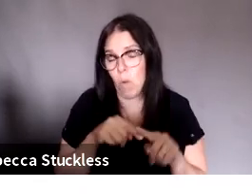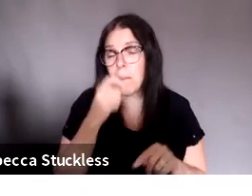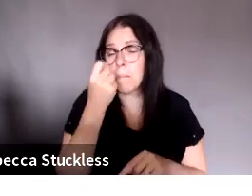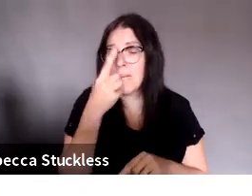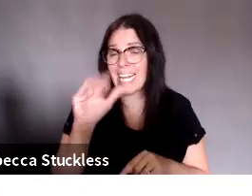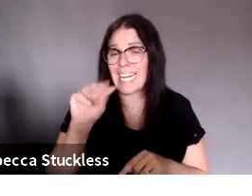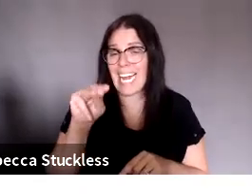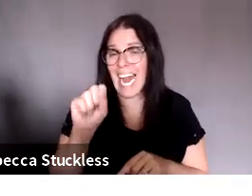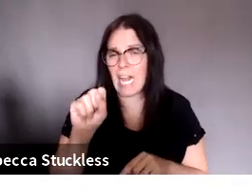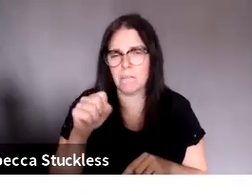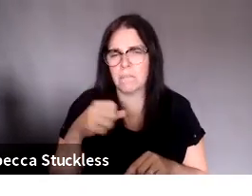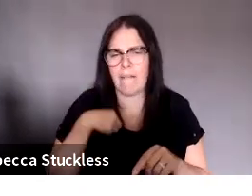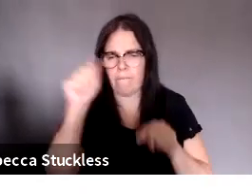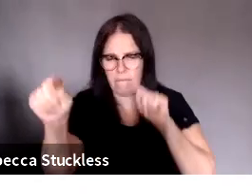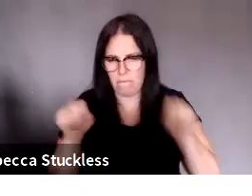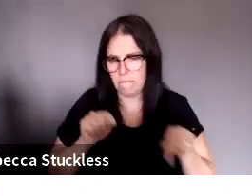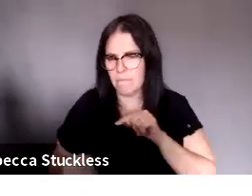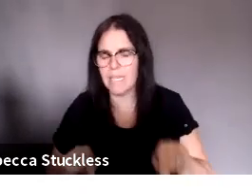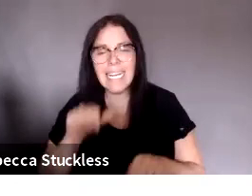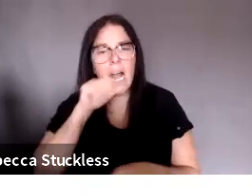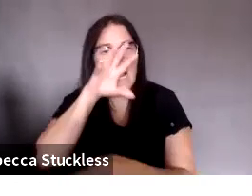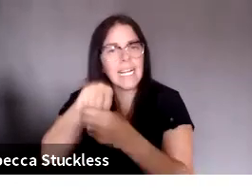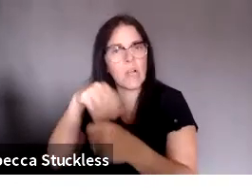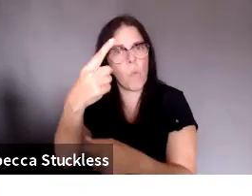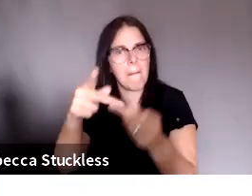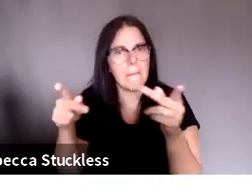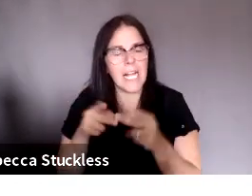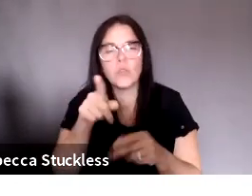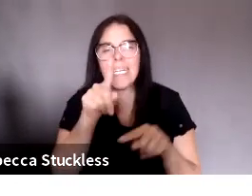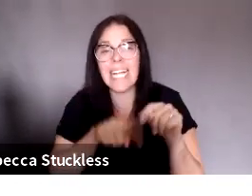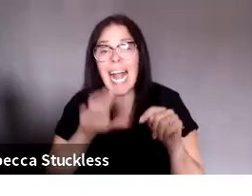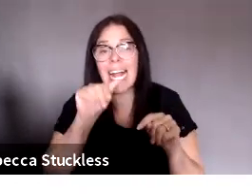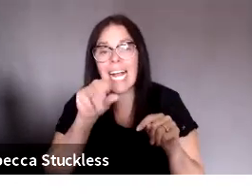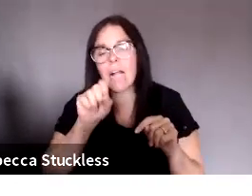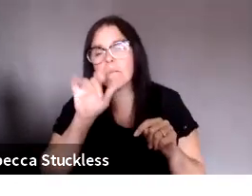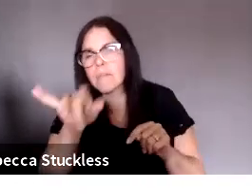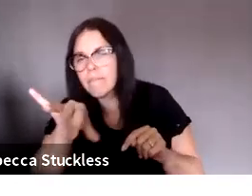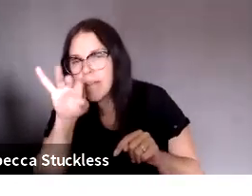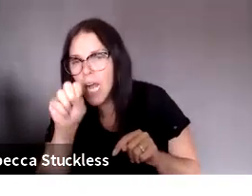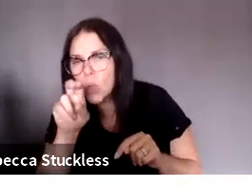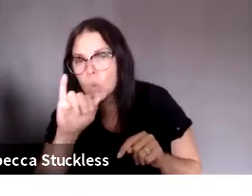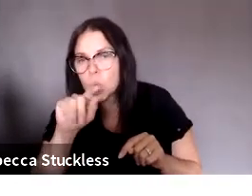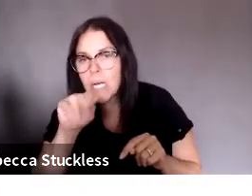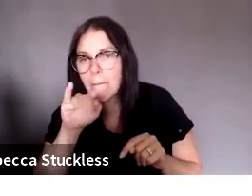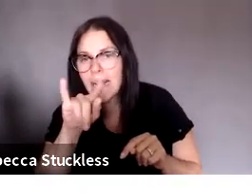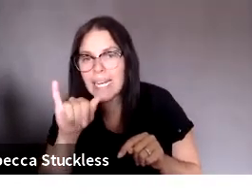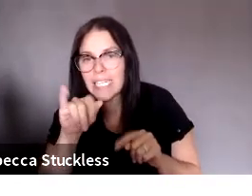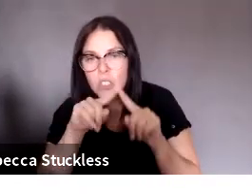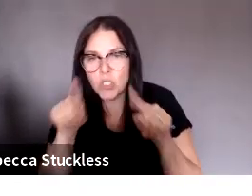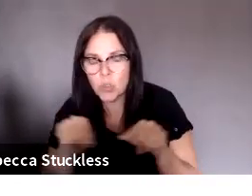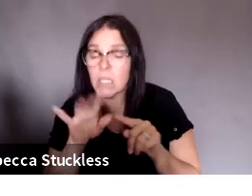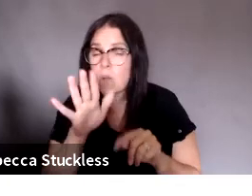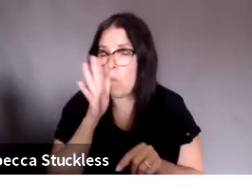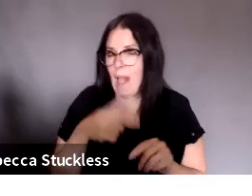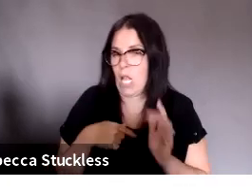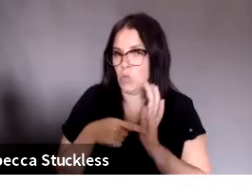grouped together in CaMS. So you can't go into CaMS and look for a suitability screen. And I'll show you in a moment the different places in CaMS